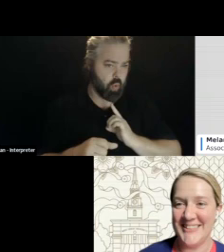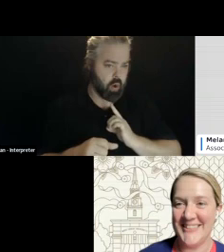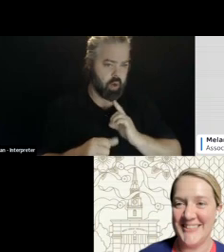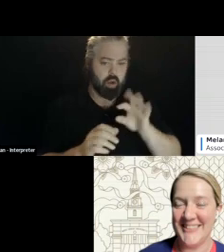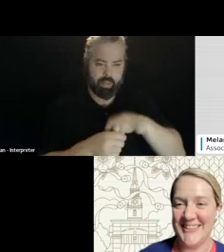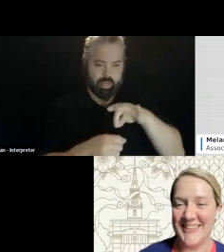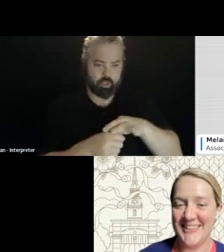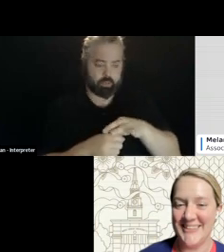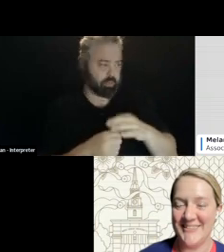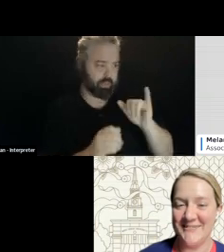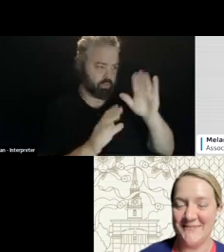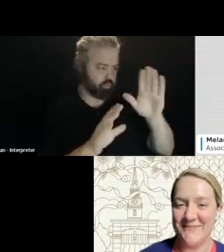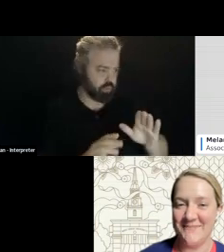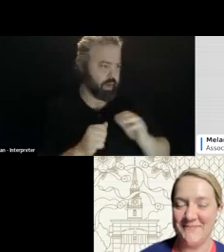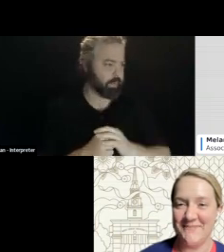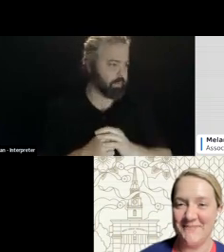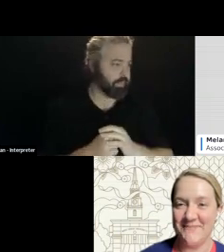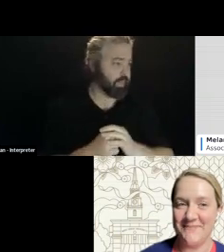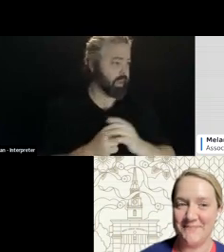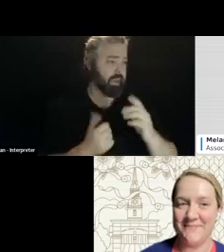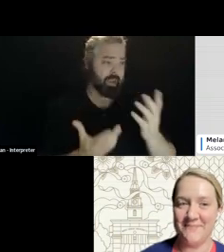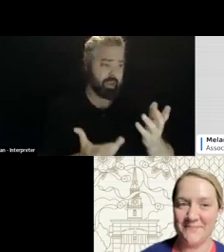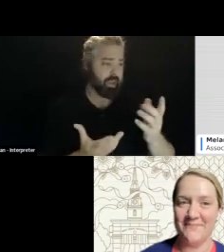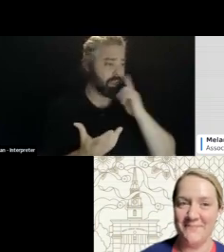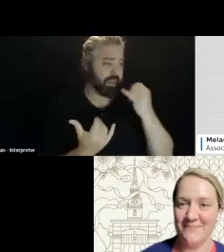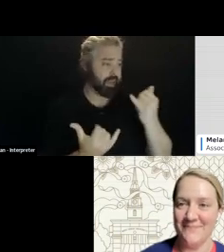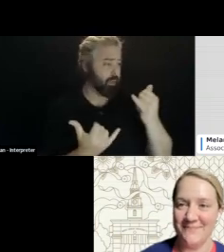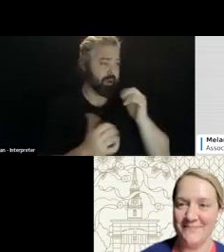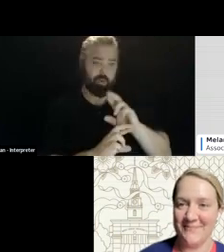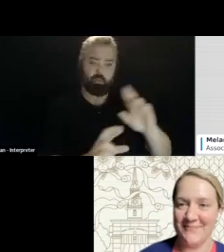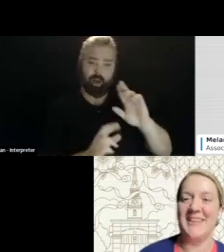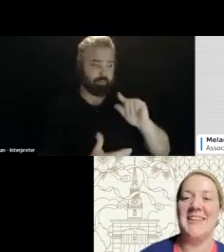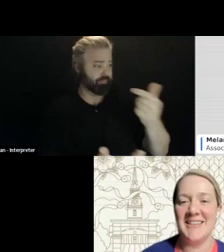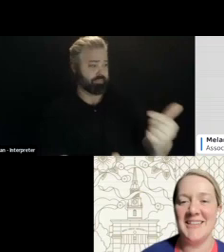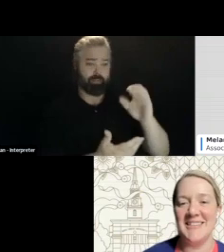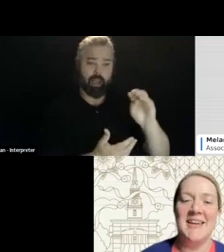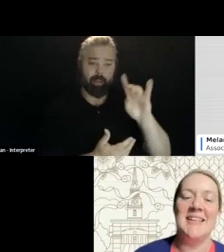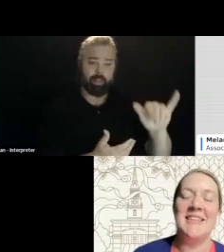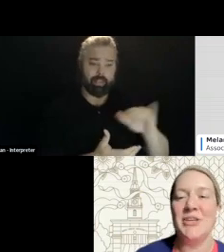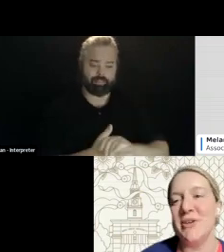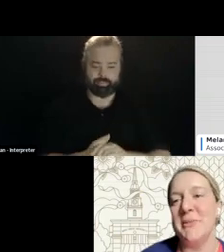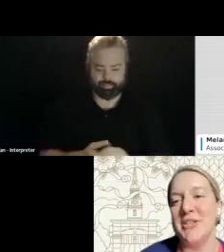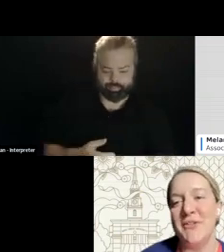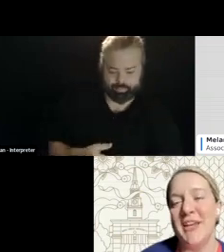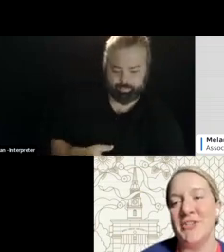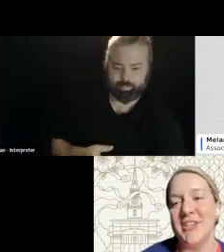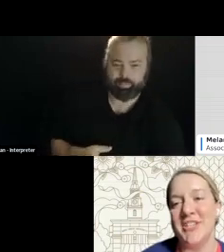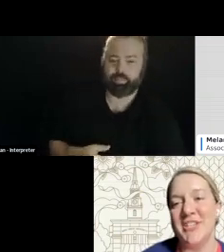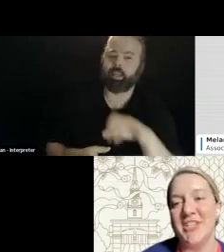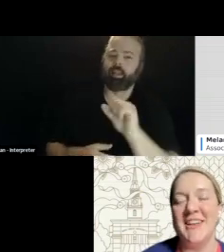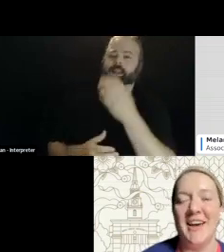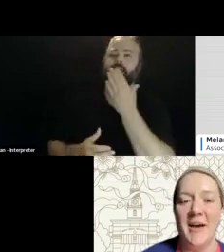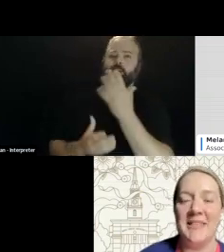All right, so I think we are ready to hand it over to Emily. Yes, thank you so much for